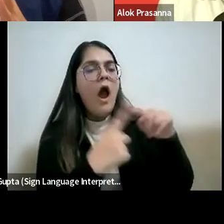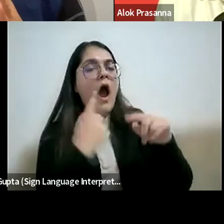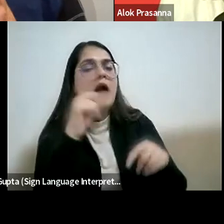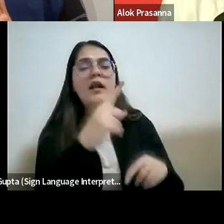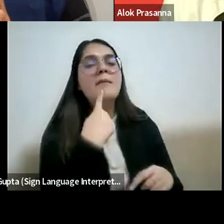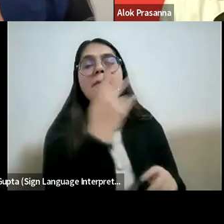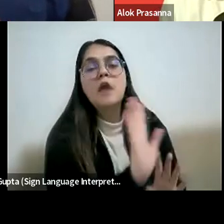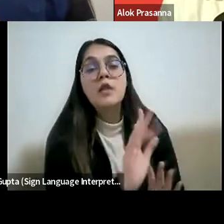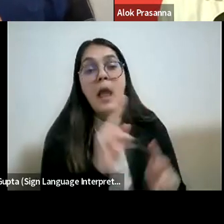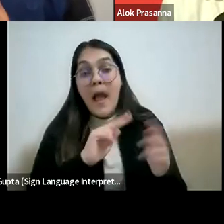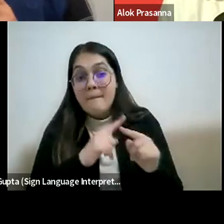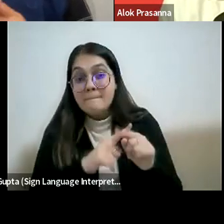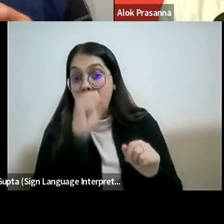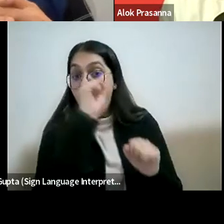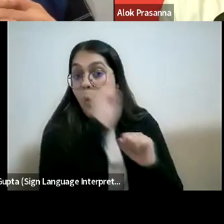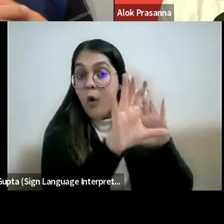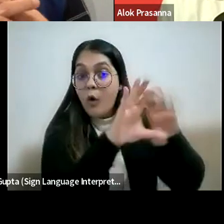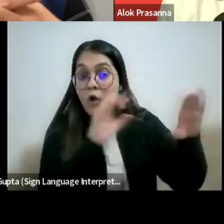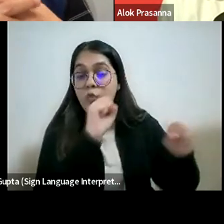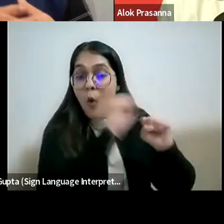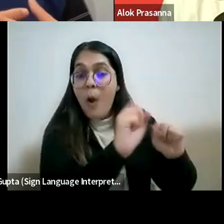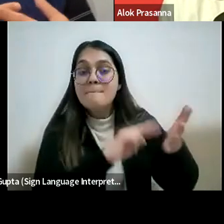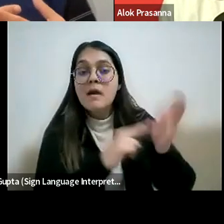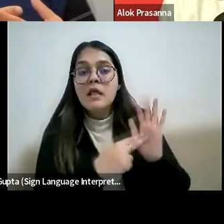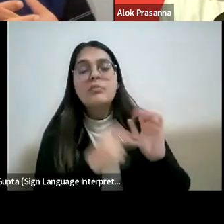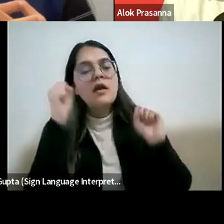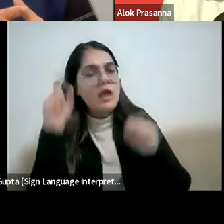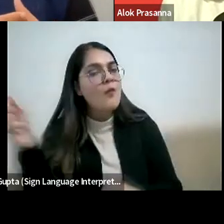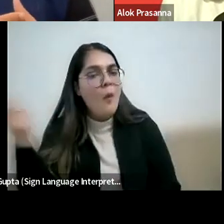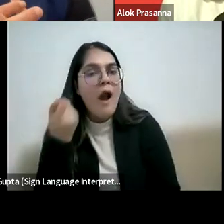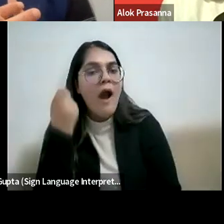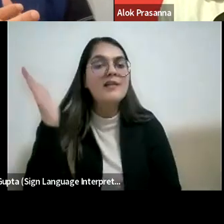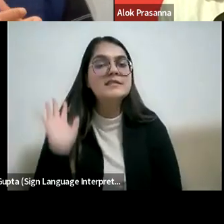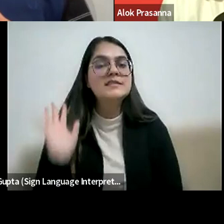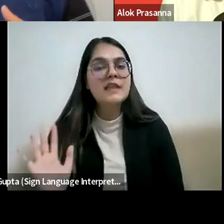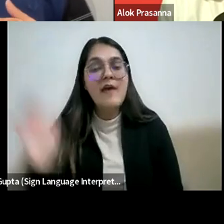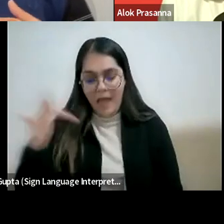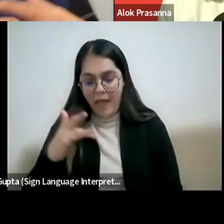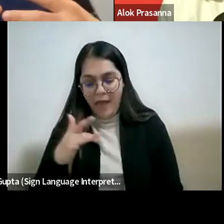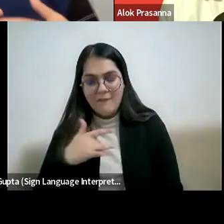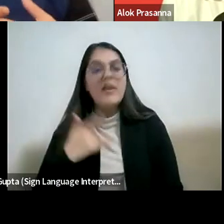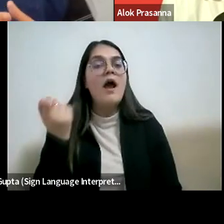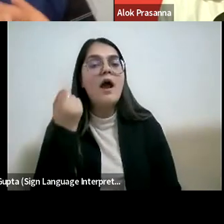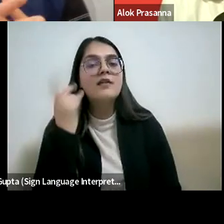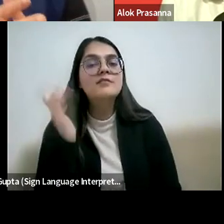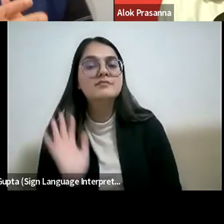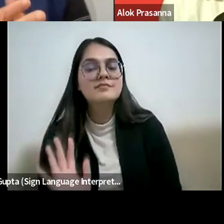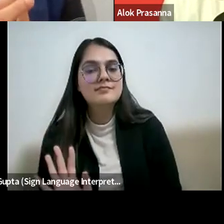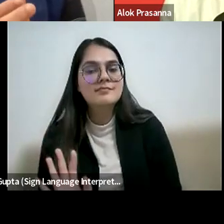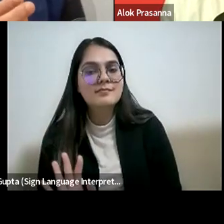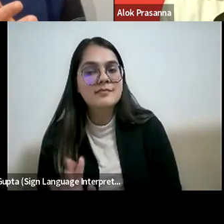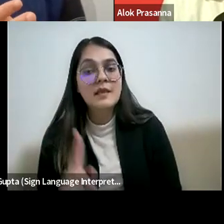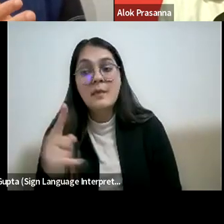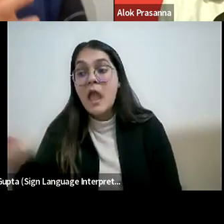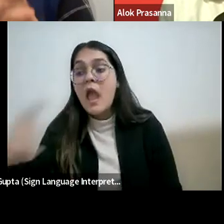understood that this constitution, above all, what they repeatedly said was, this is a constitution that says all of us